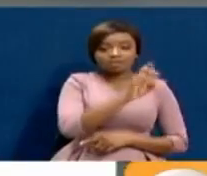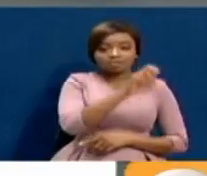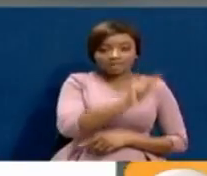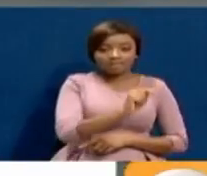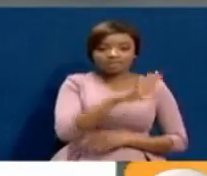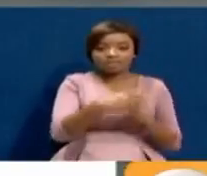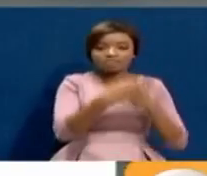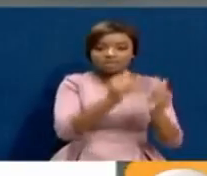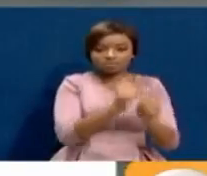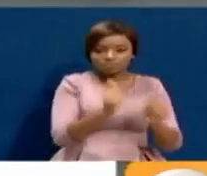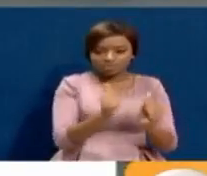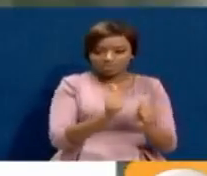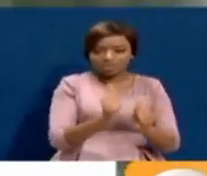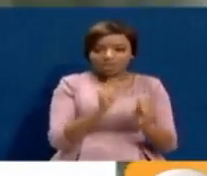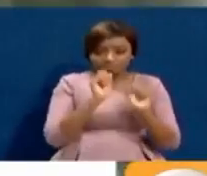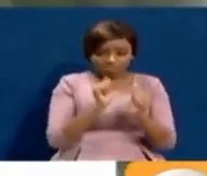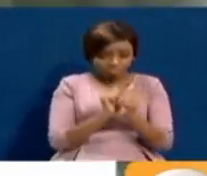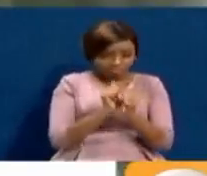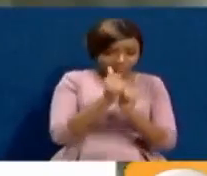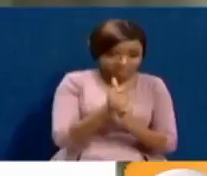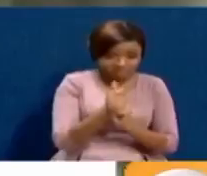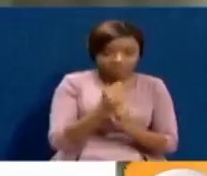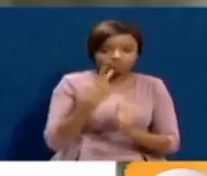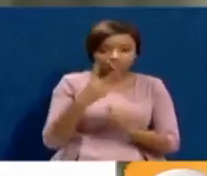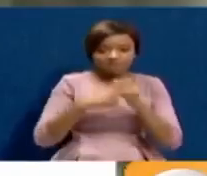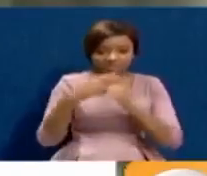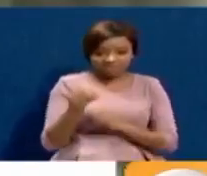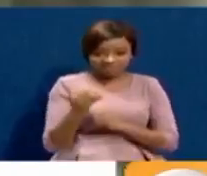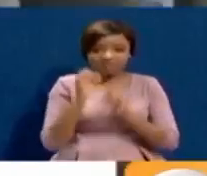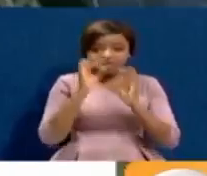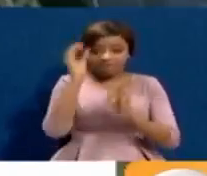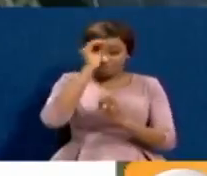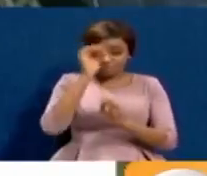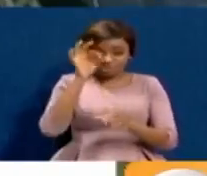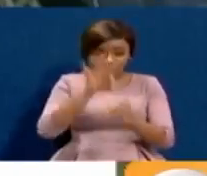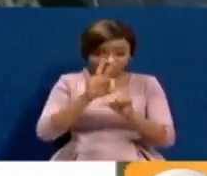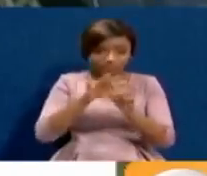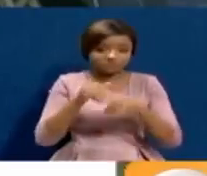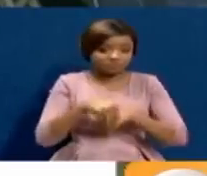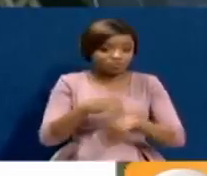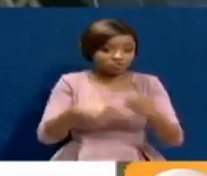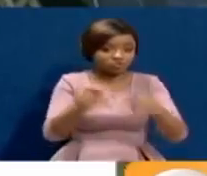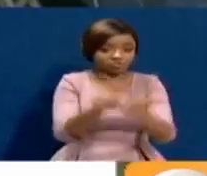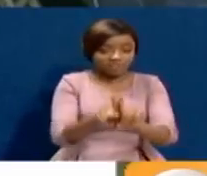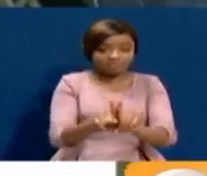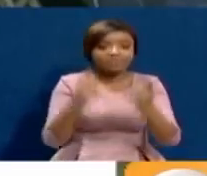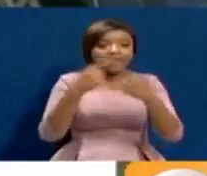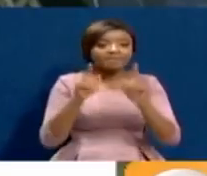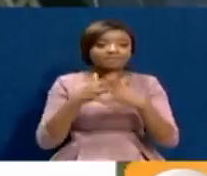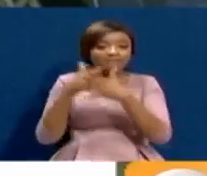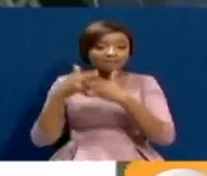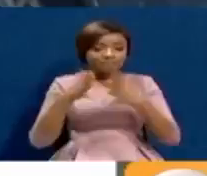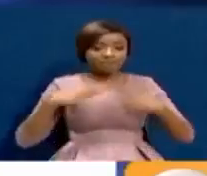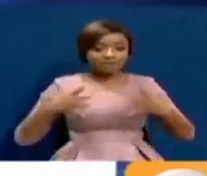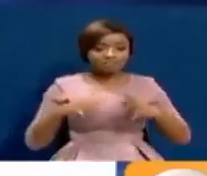and would easily cross the 270 electoral college mark if the opinion polls hold. But Americans